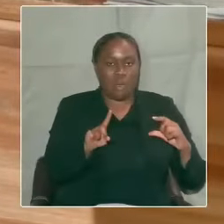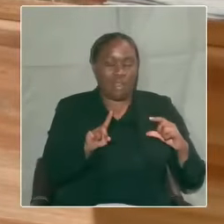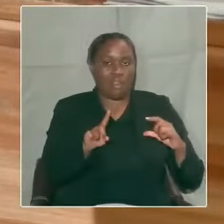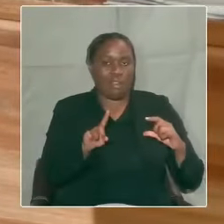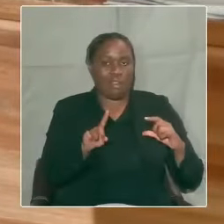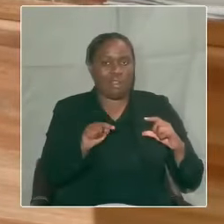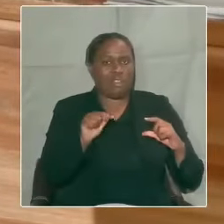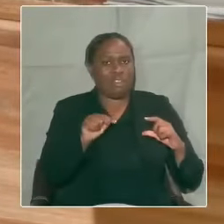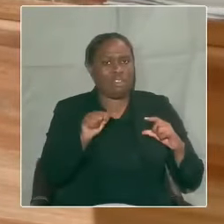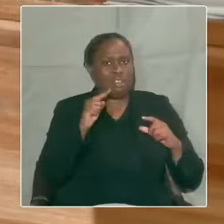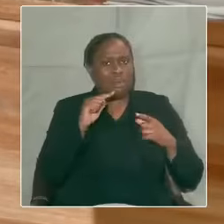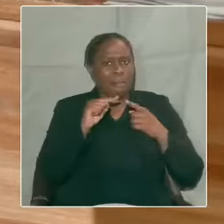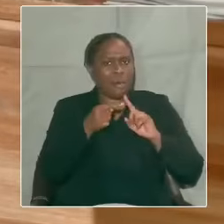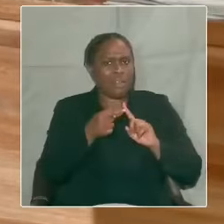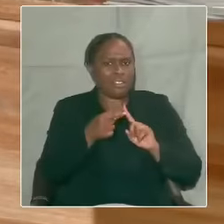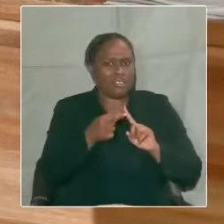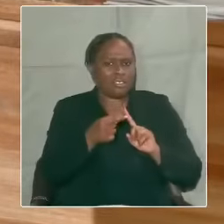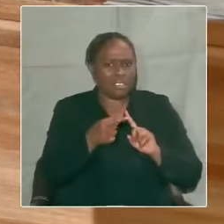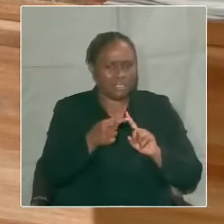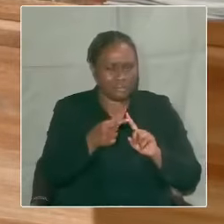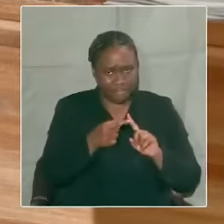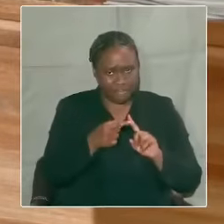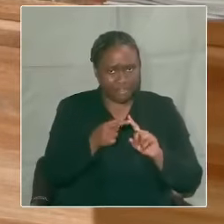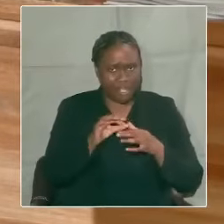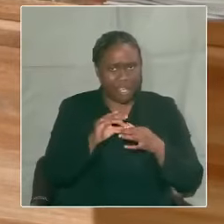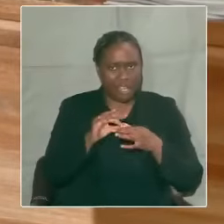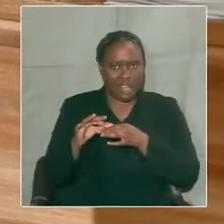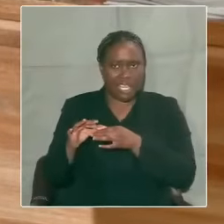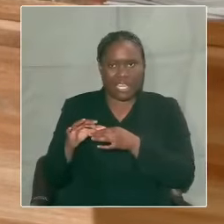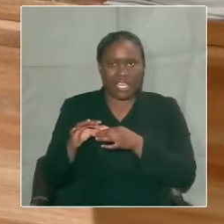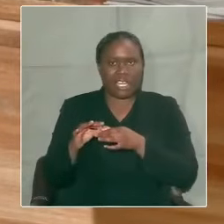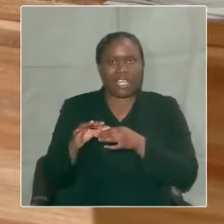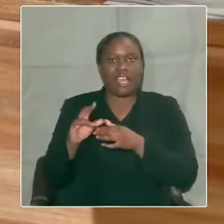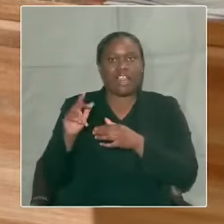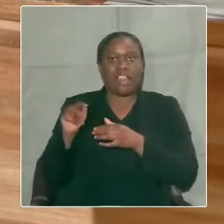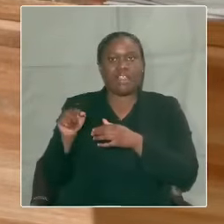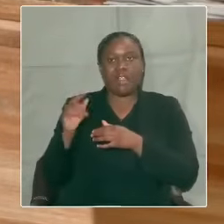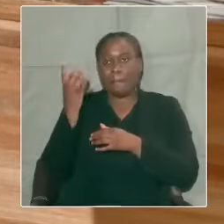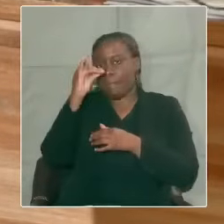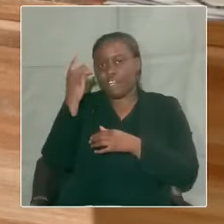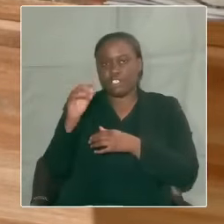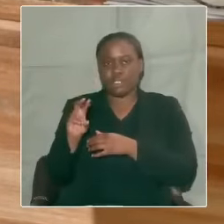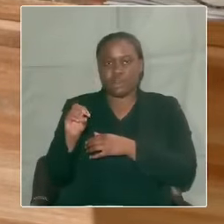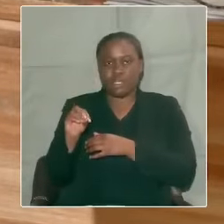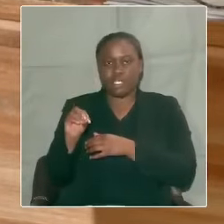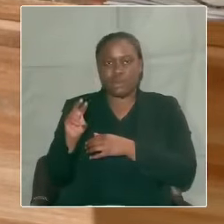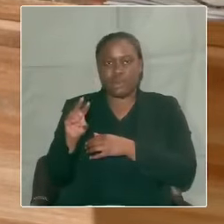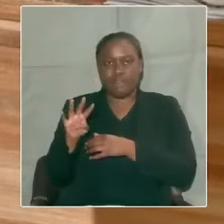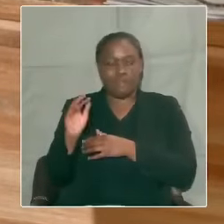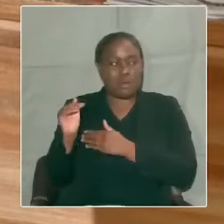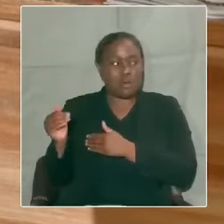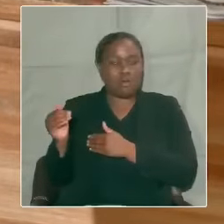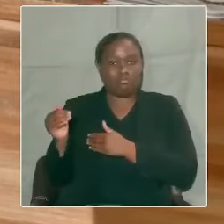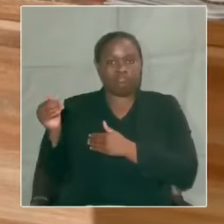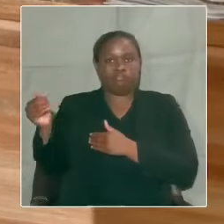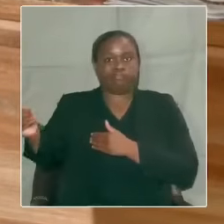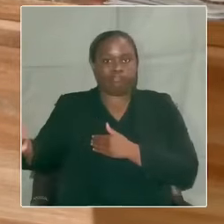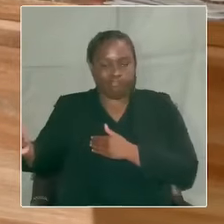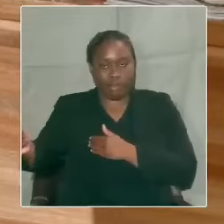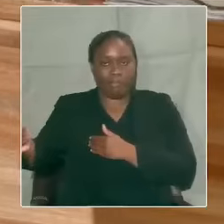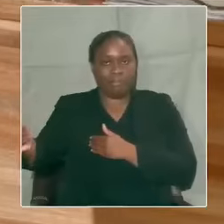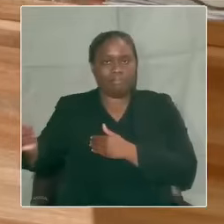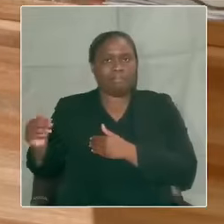relation to the extension of the mandate of the political task team